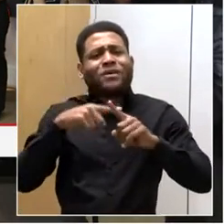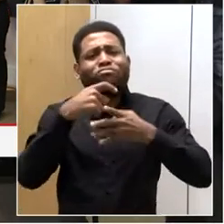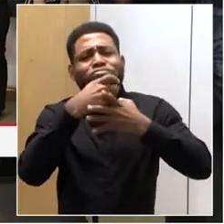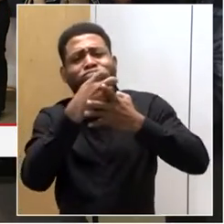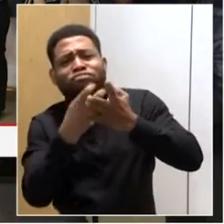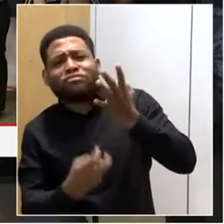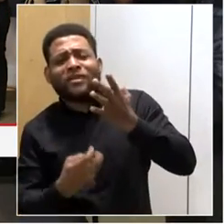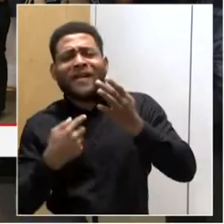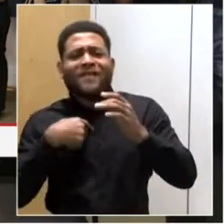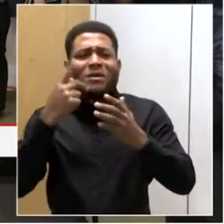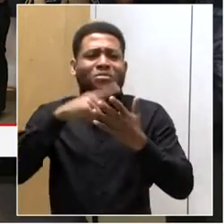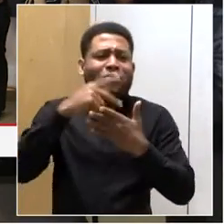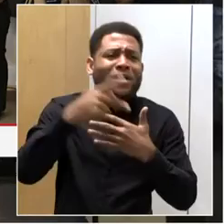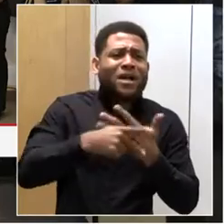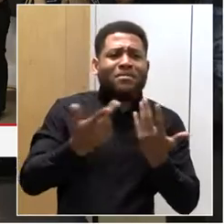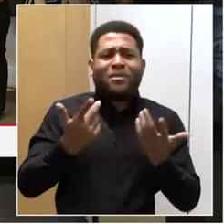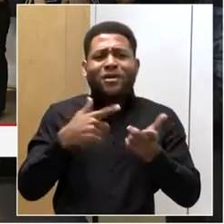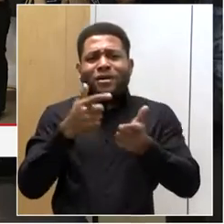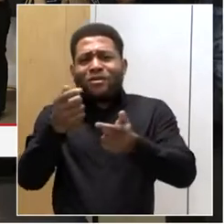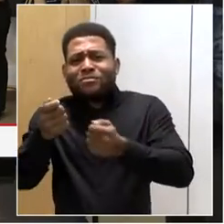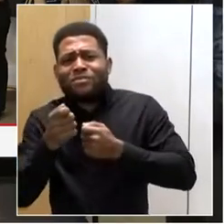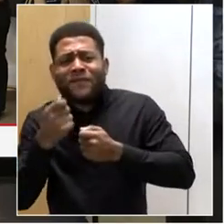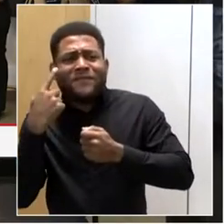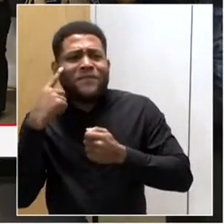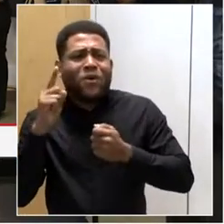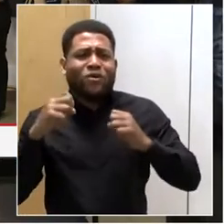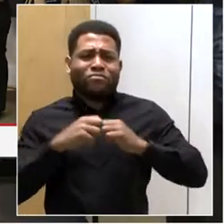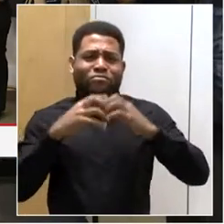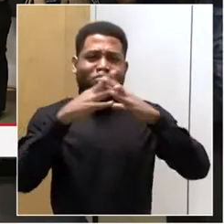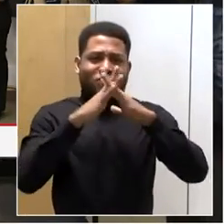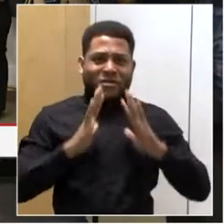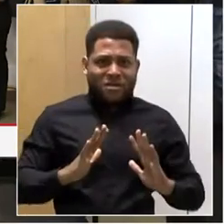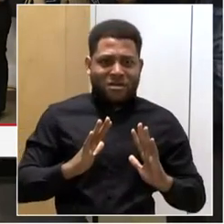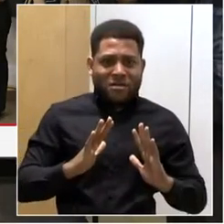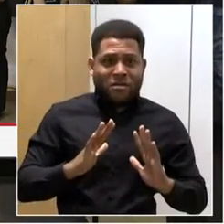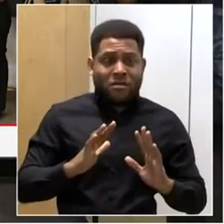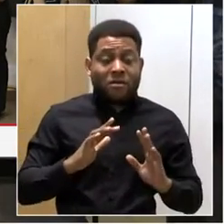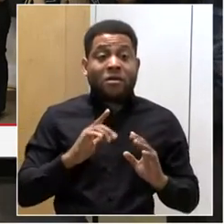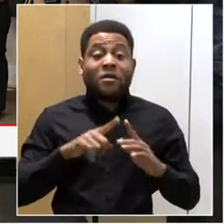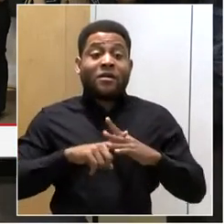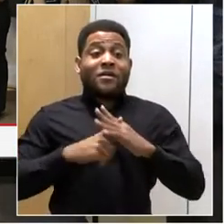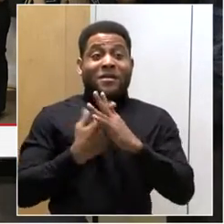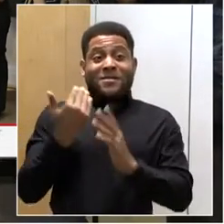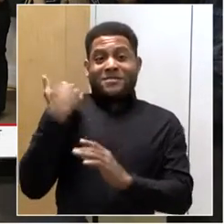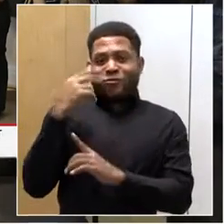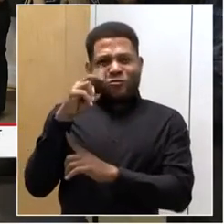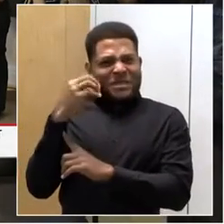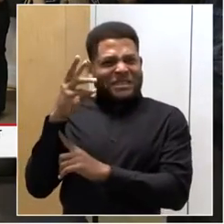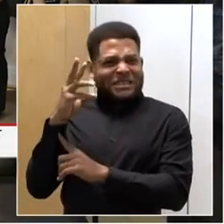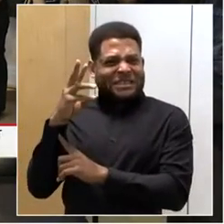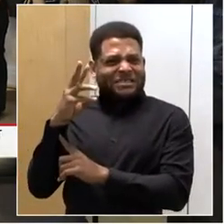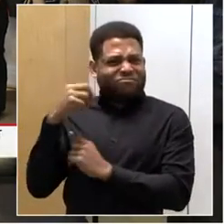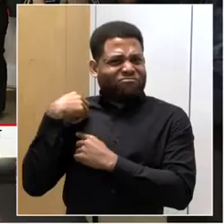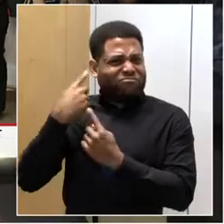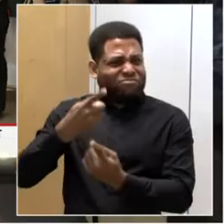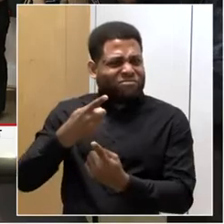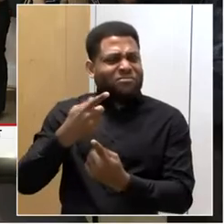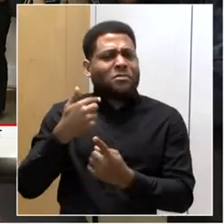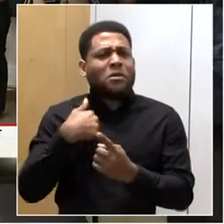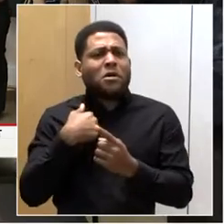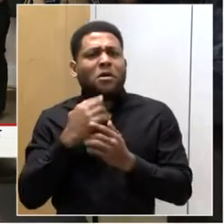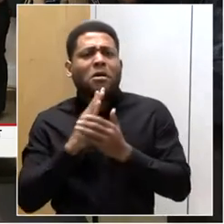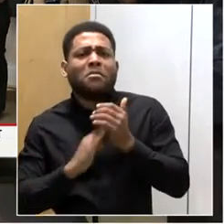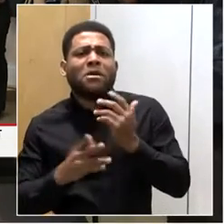for entrepreneurs. Our journey began in 2016 with a humble pop-up concept driven by a desire to activate